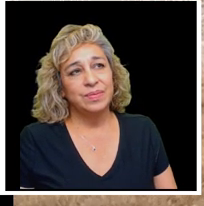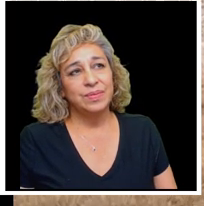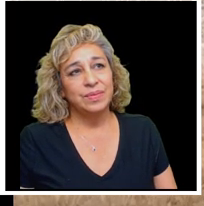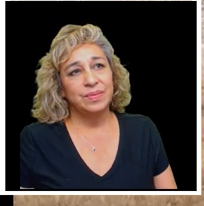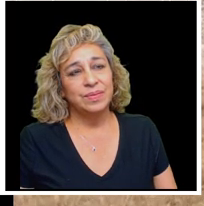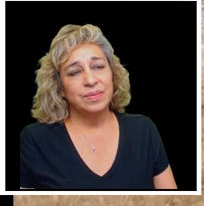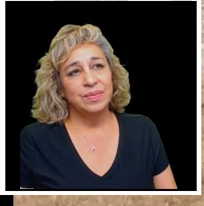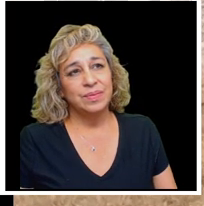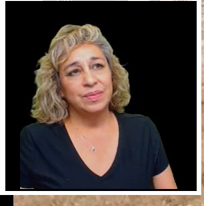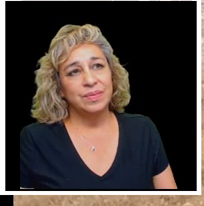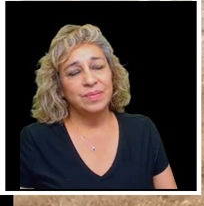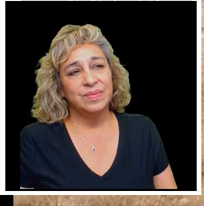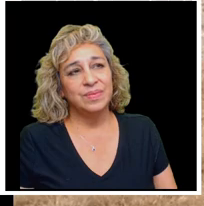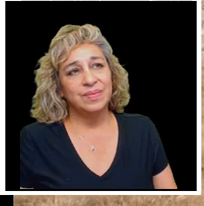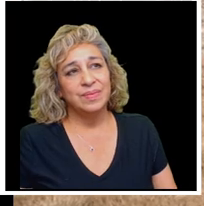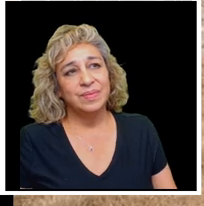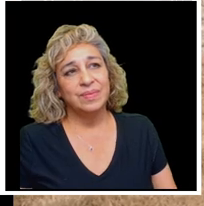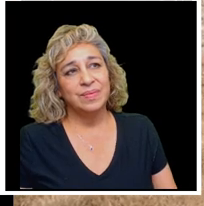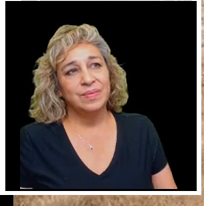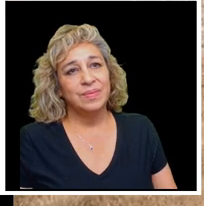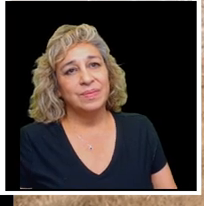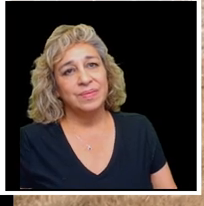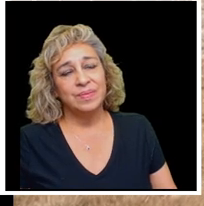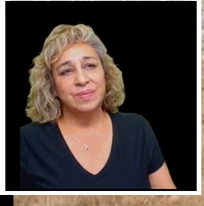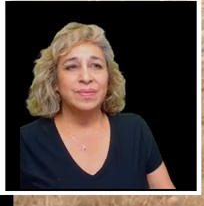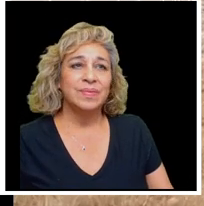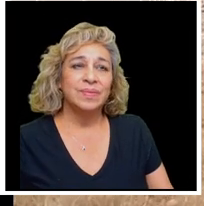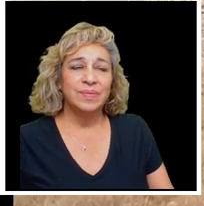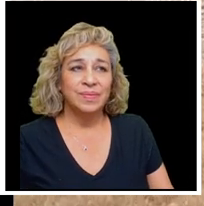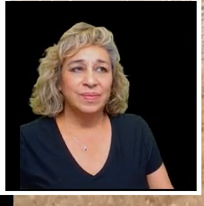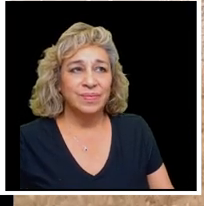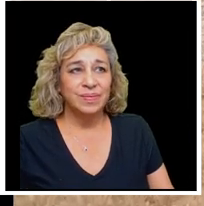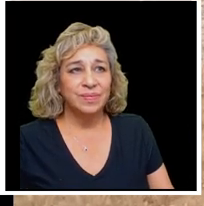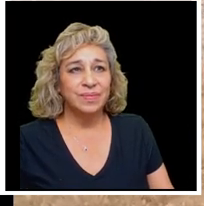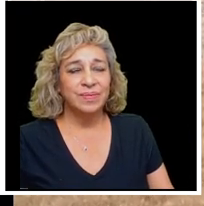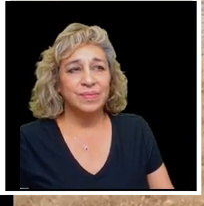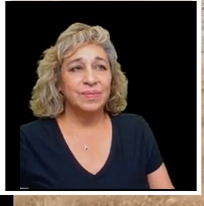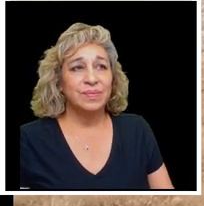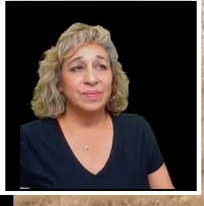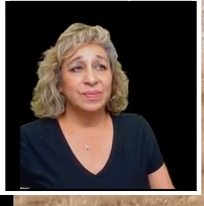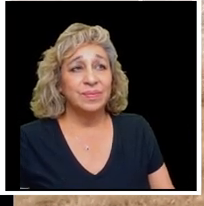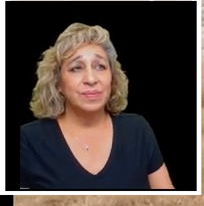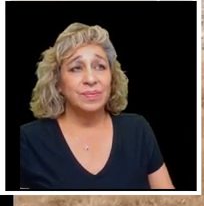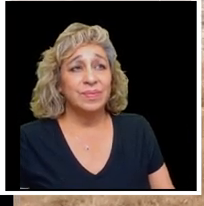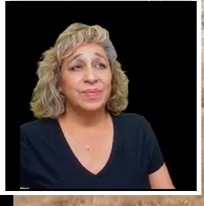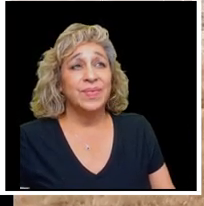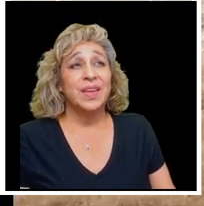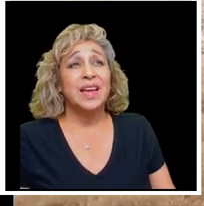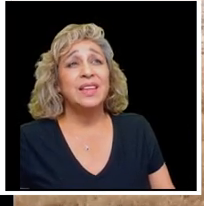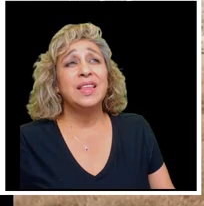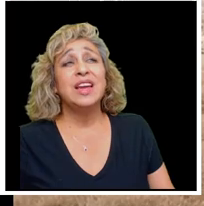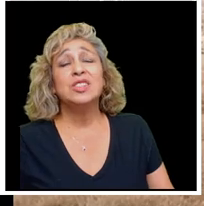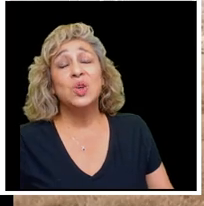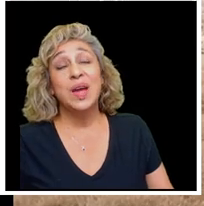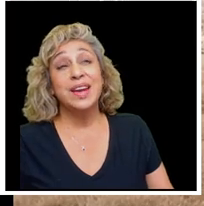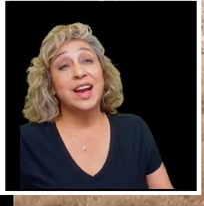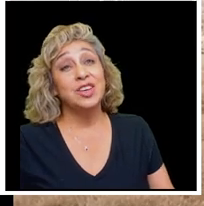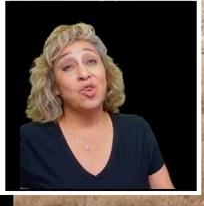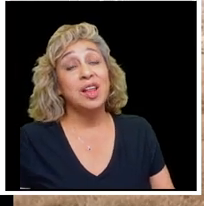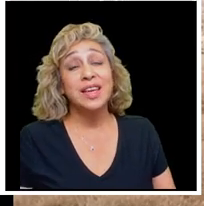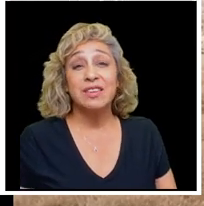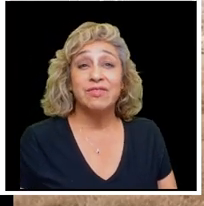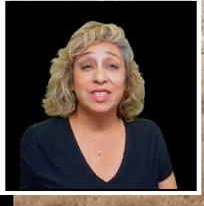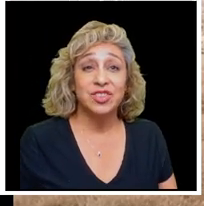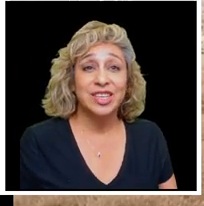is the Souris the right now will occur and they also had